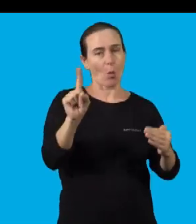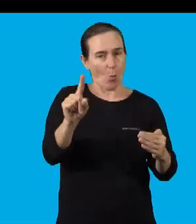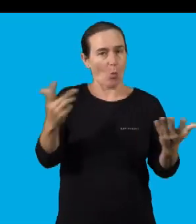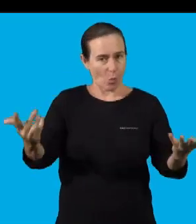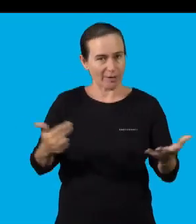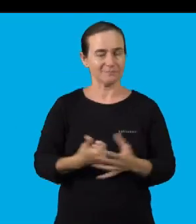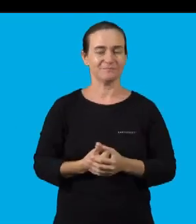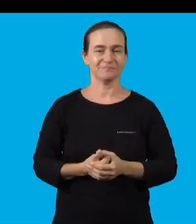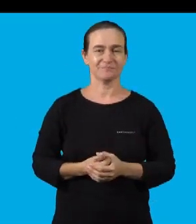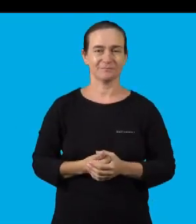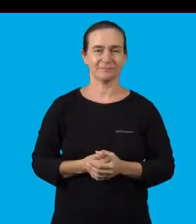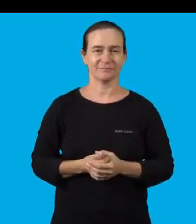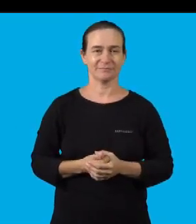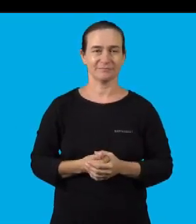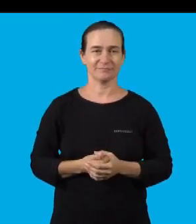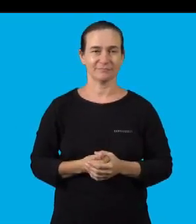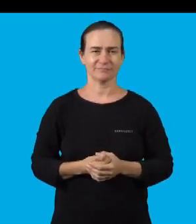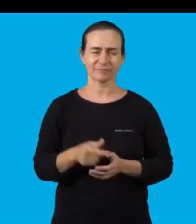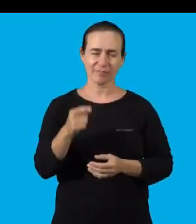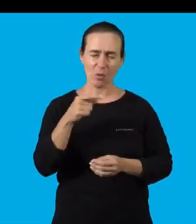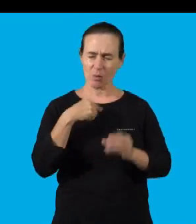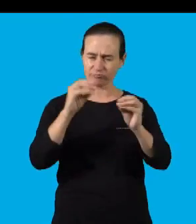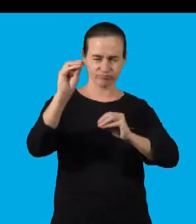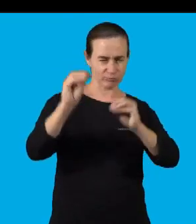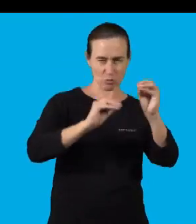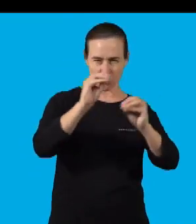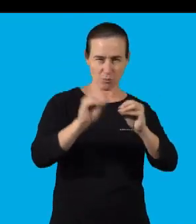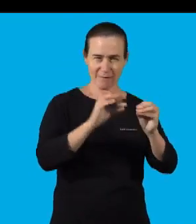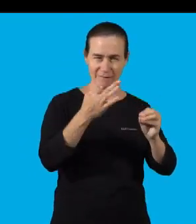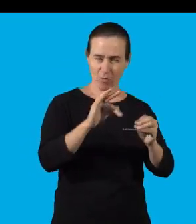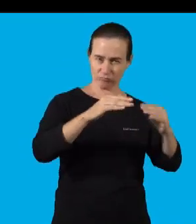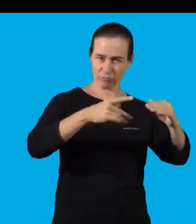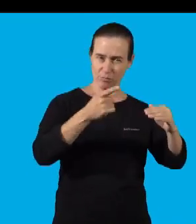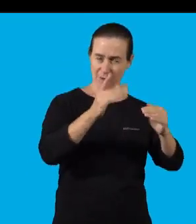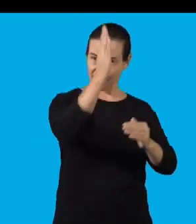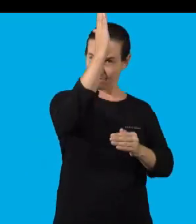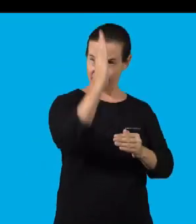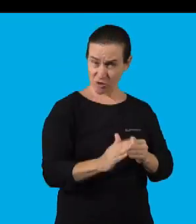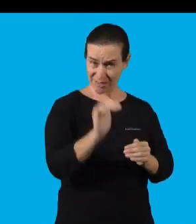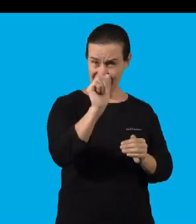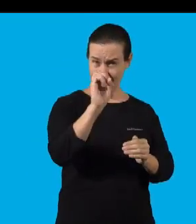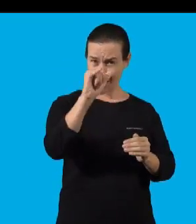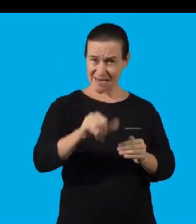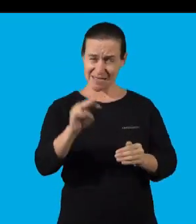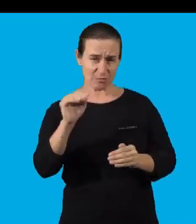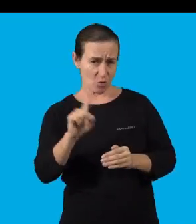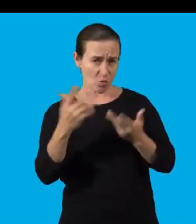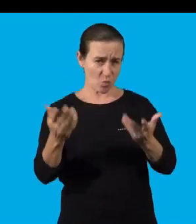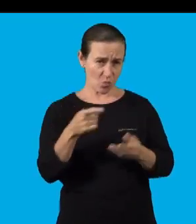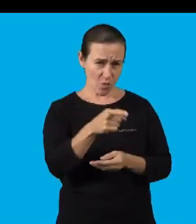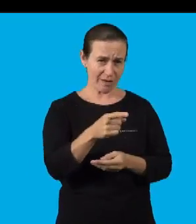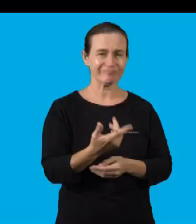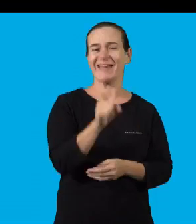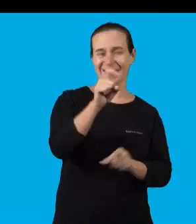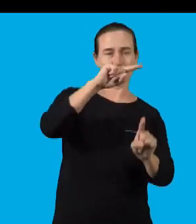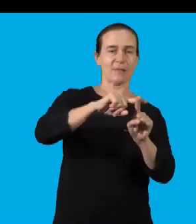q, according to what we've been given, is 1. And according to what we've substituted in the place of the vertical asymptote, of